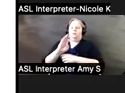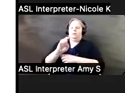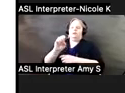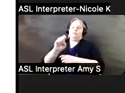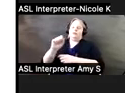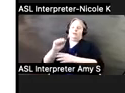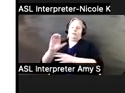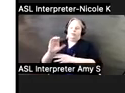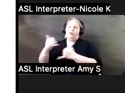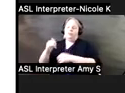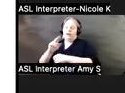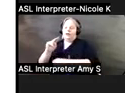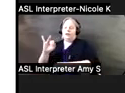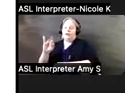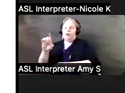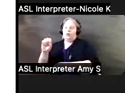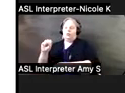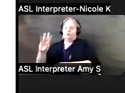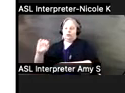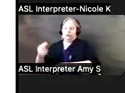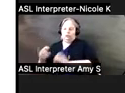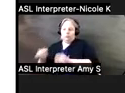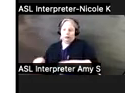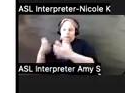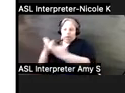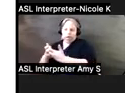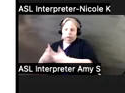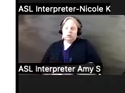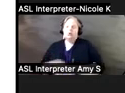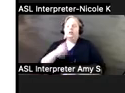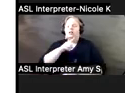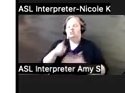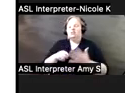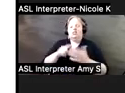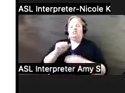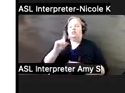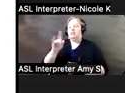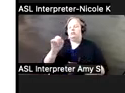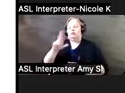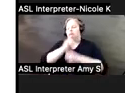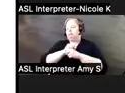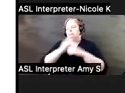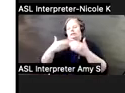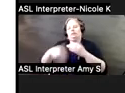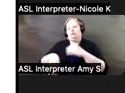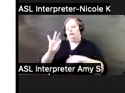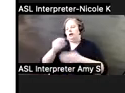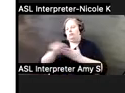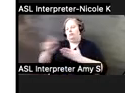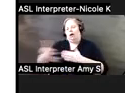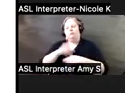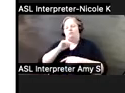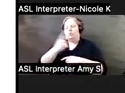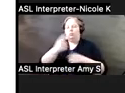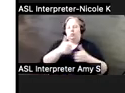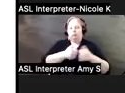my Nintendo Switch console. And these adapters are super widely available and allow you to convert one controller to another